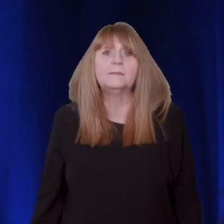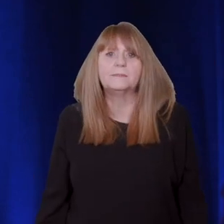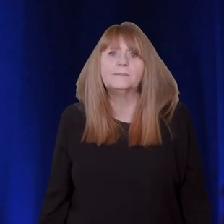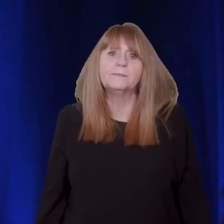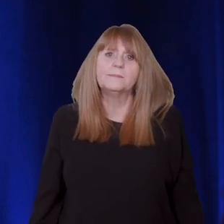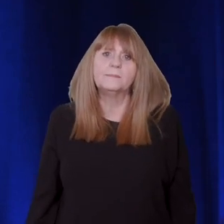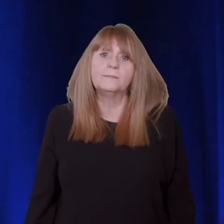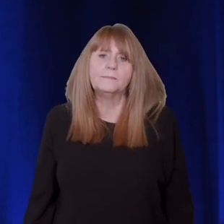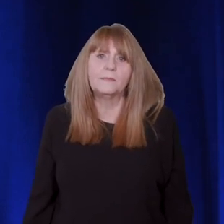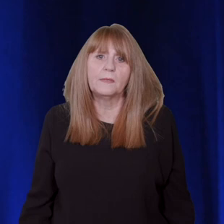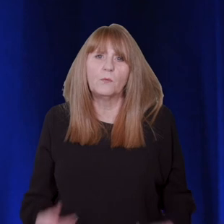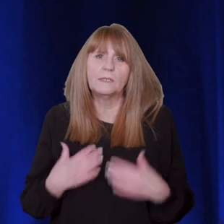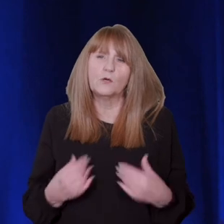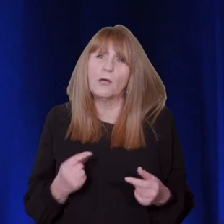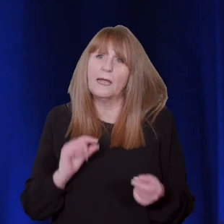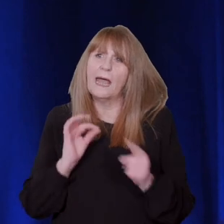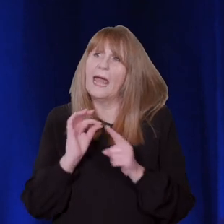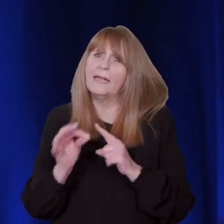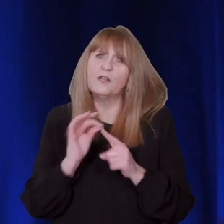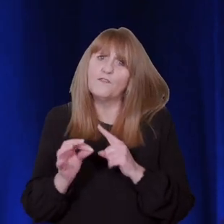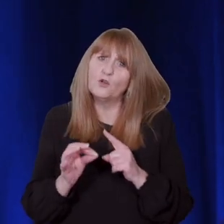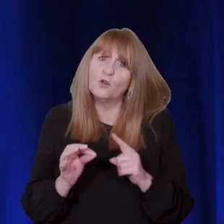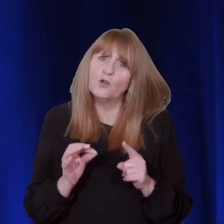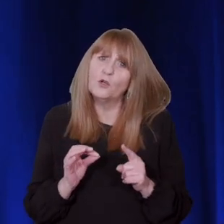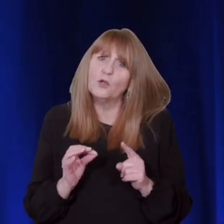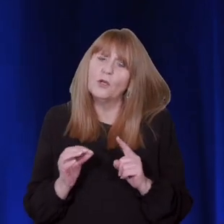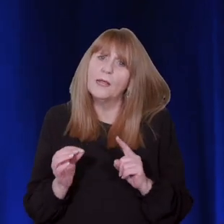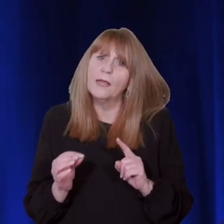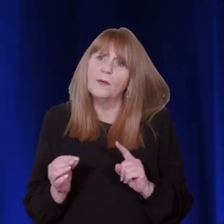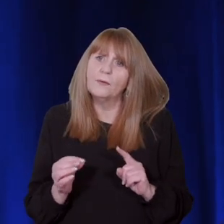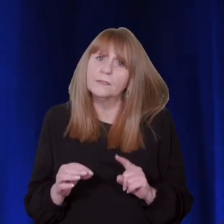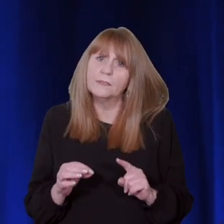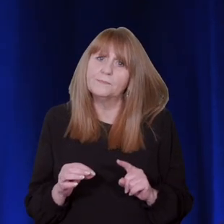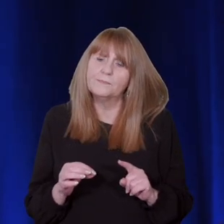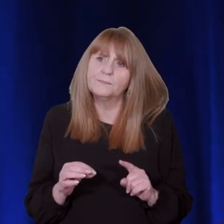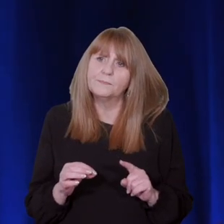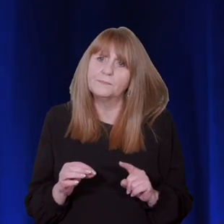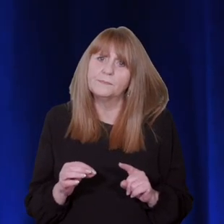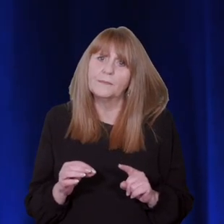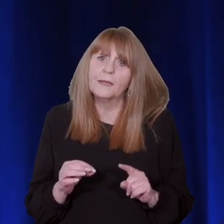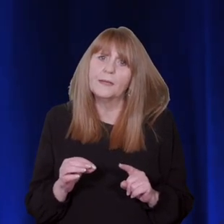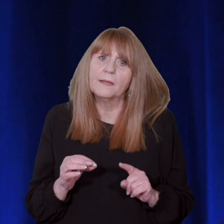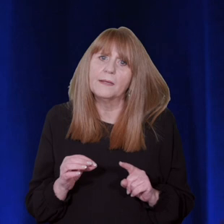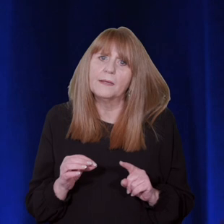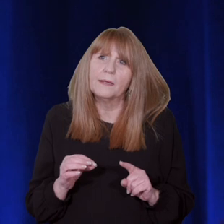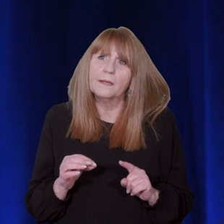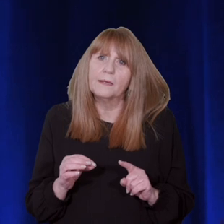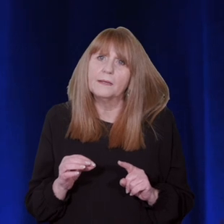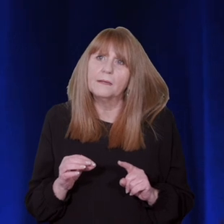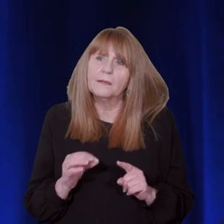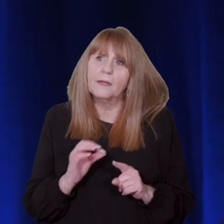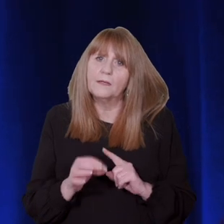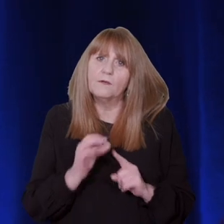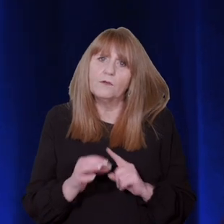valid. There was a great interview recently, and I'll close with this. I need to do Philemon 6 at another time again. But there was a